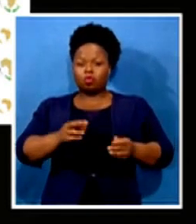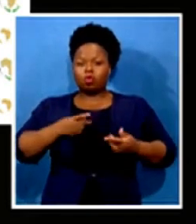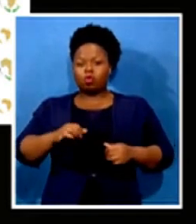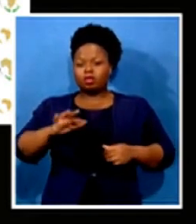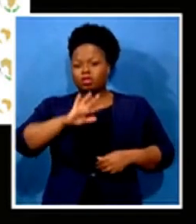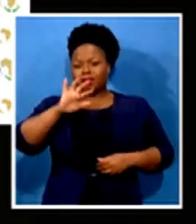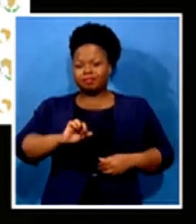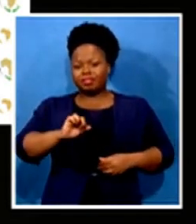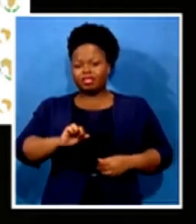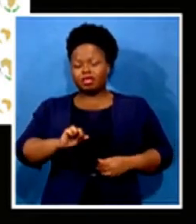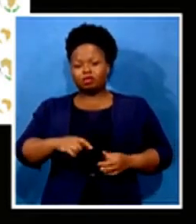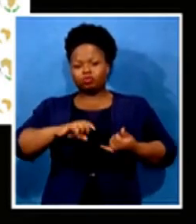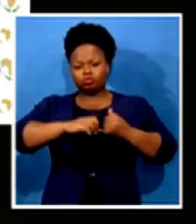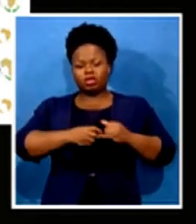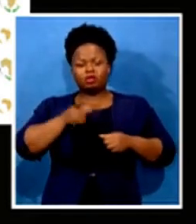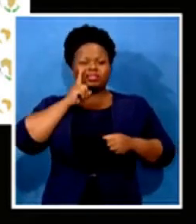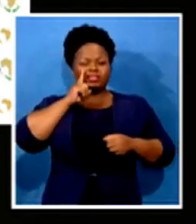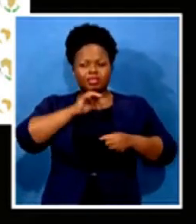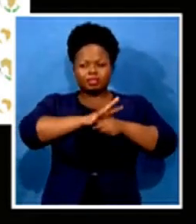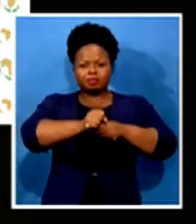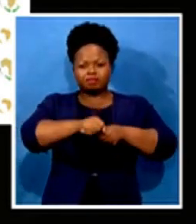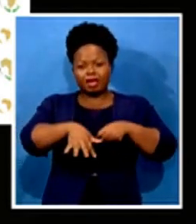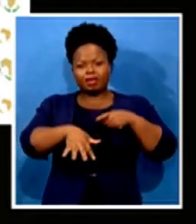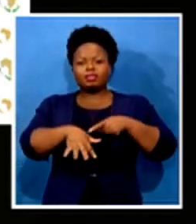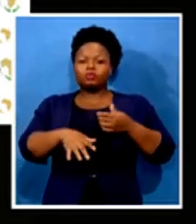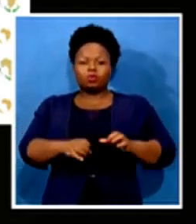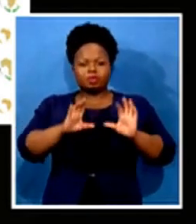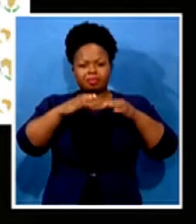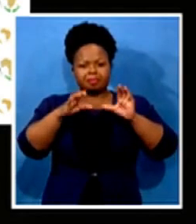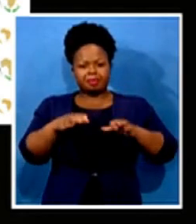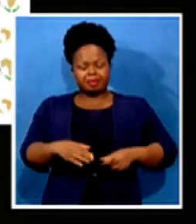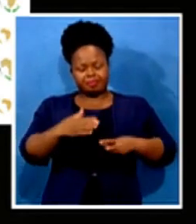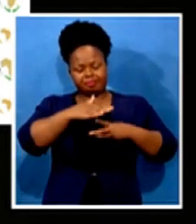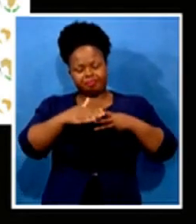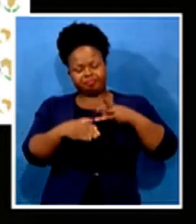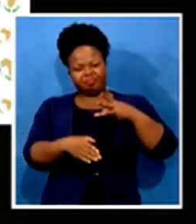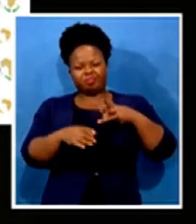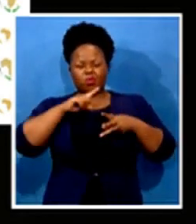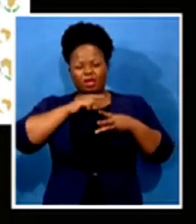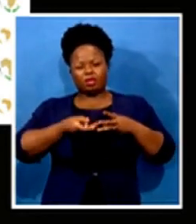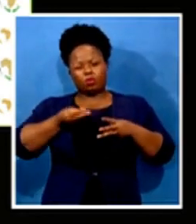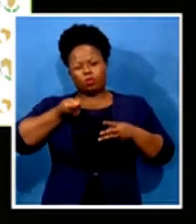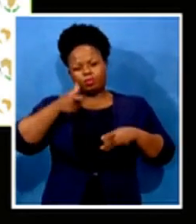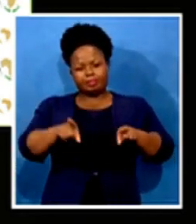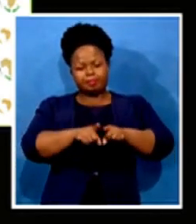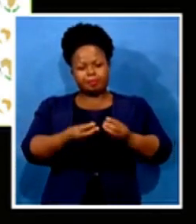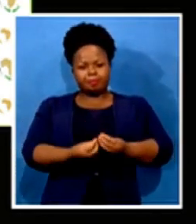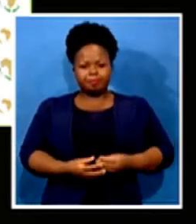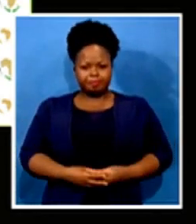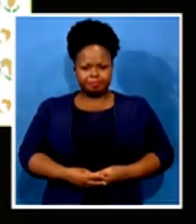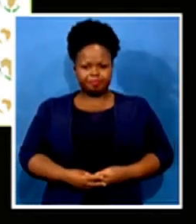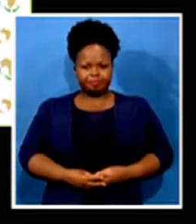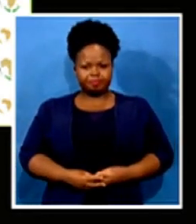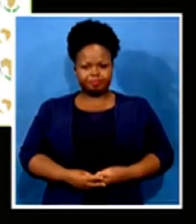variants? So I have grouped those three questions together because they're talking more or less about the same thing. Yes. So let